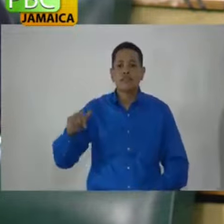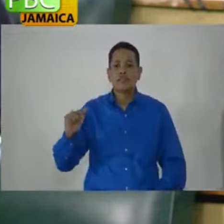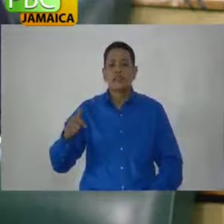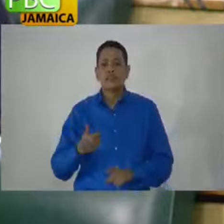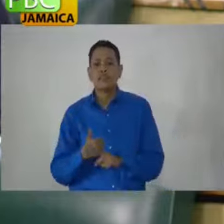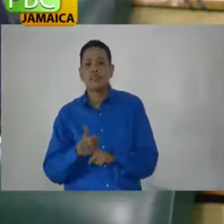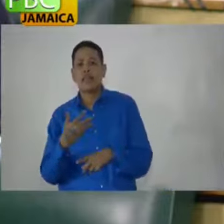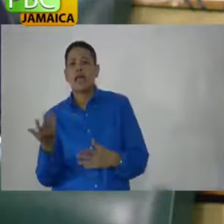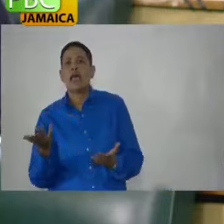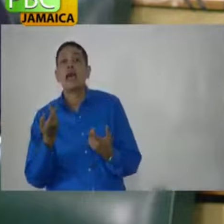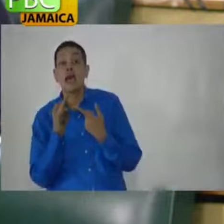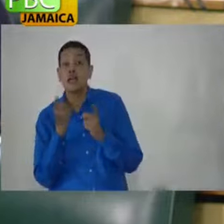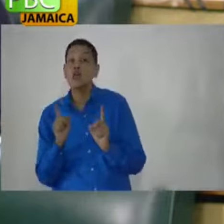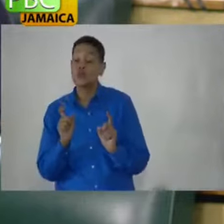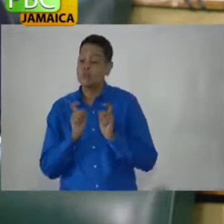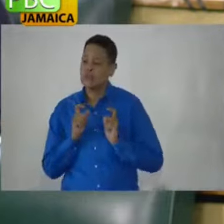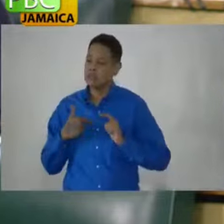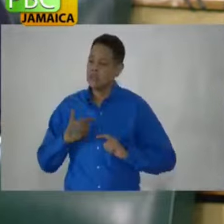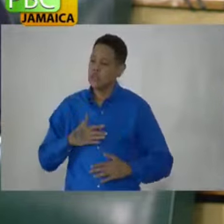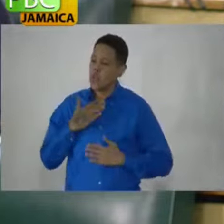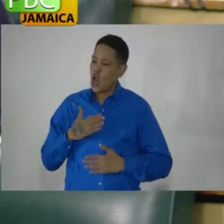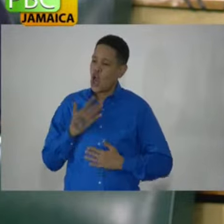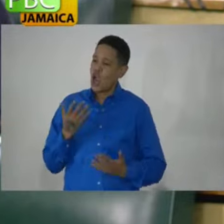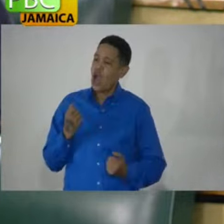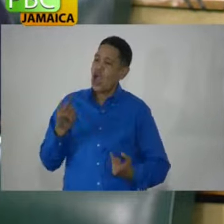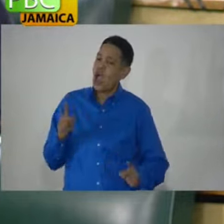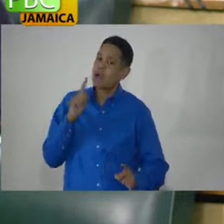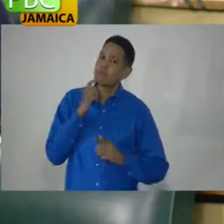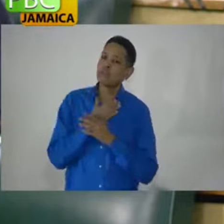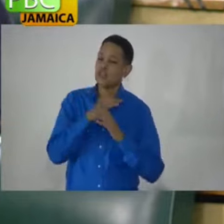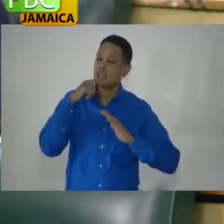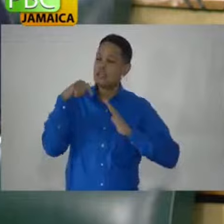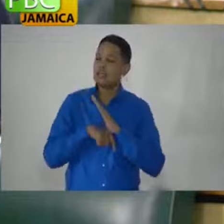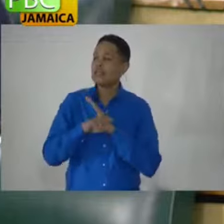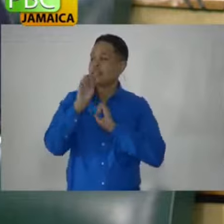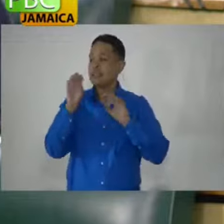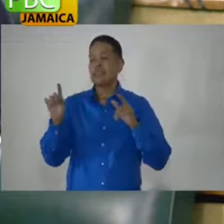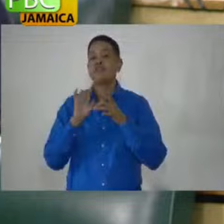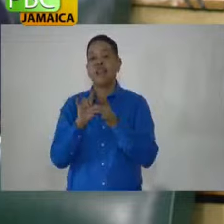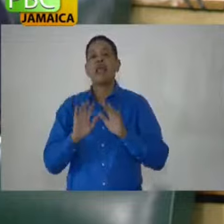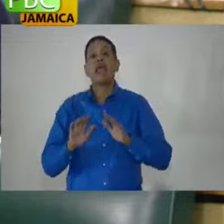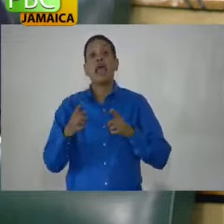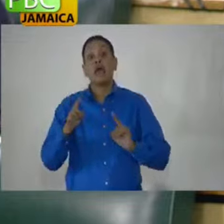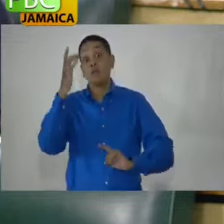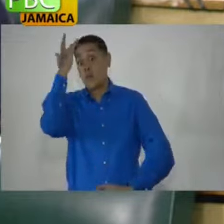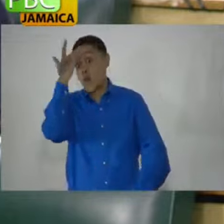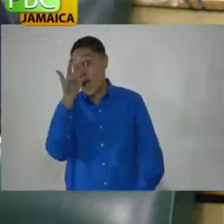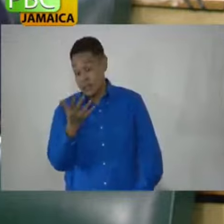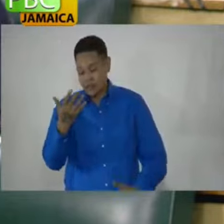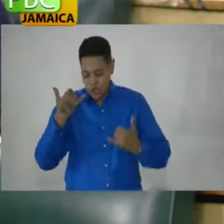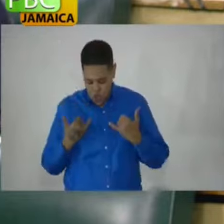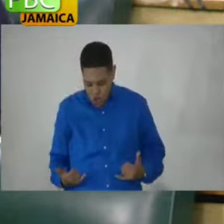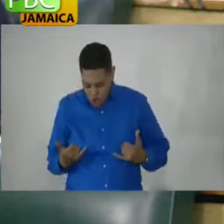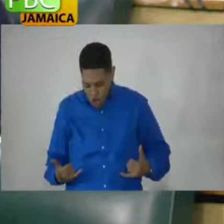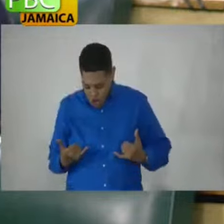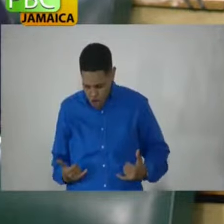an announcement that gives me great joy to share details about, because